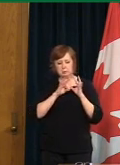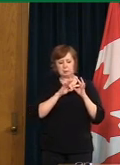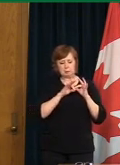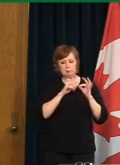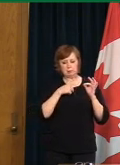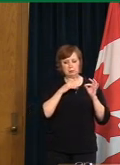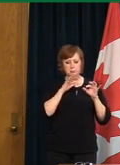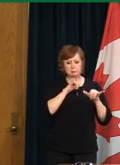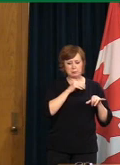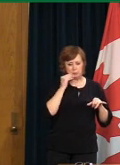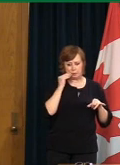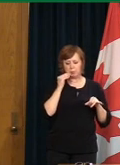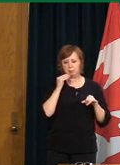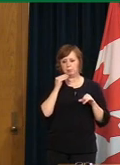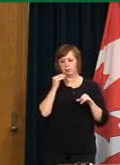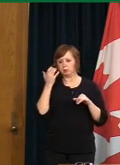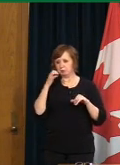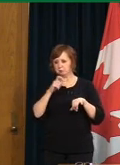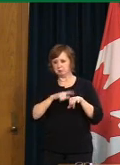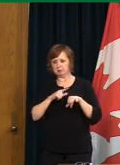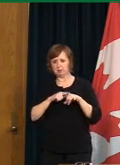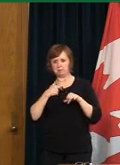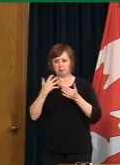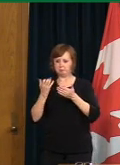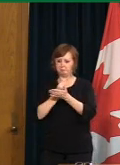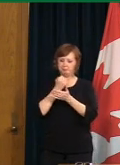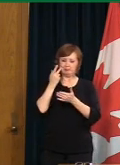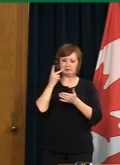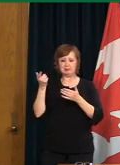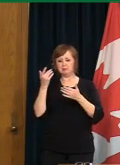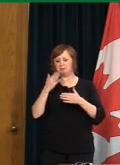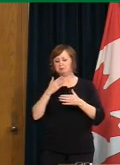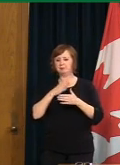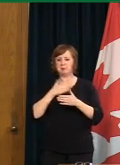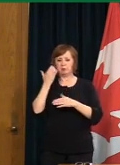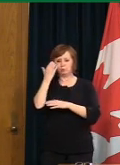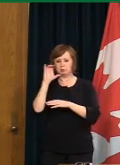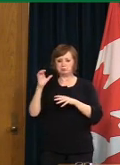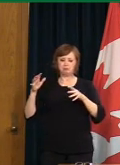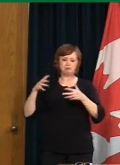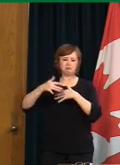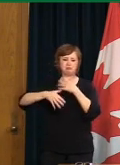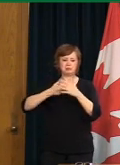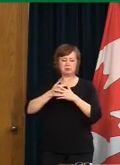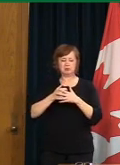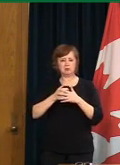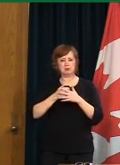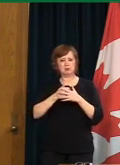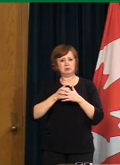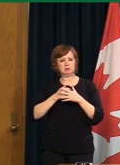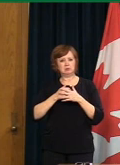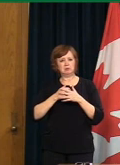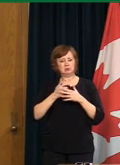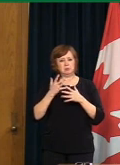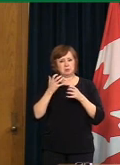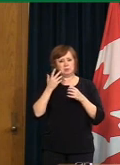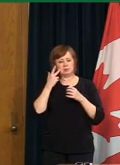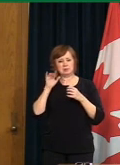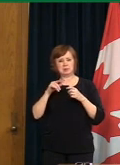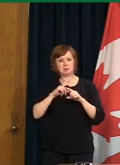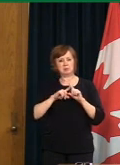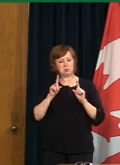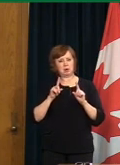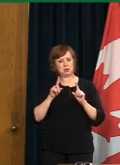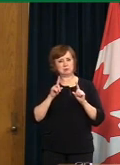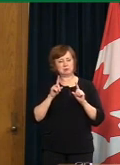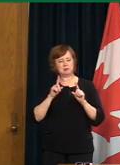family members that are in long-term care homes. It's for the right reasons, but nonetheless,